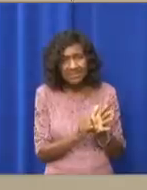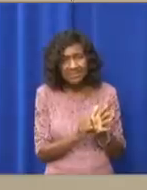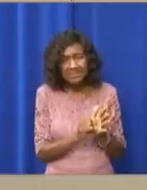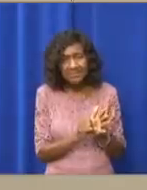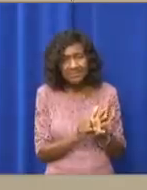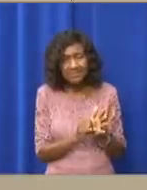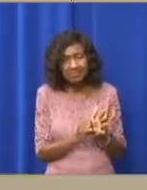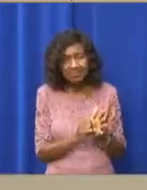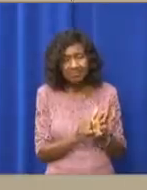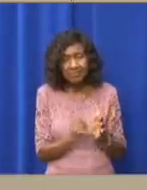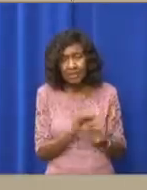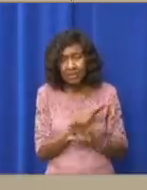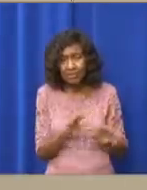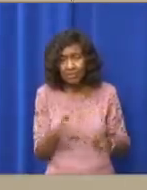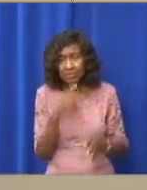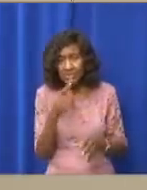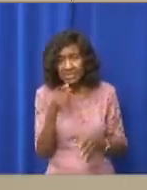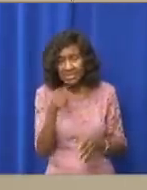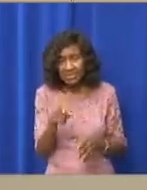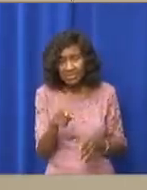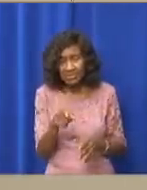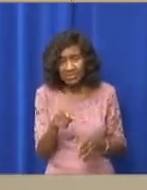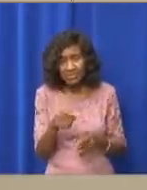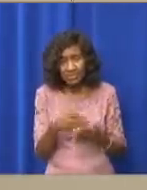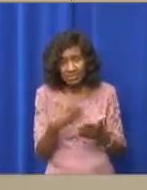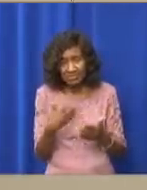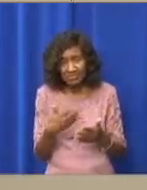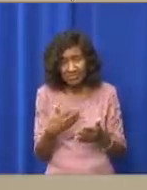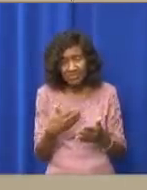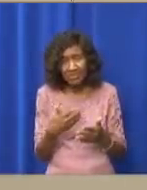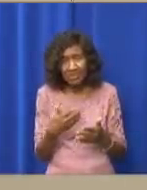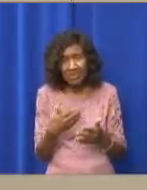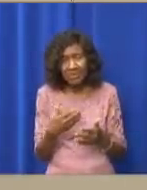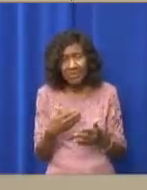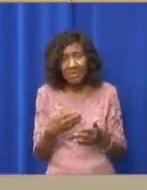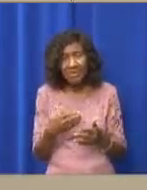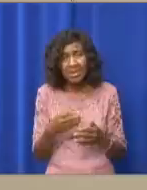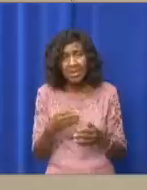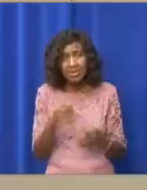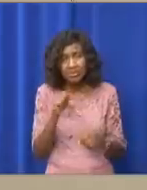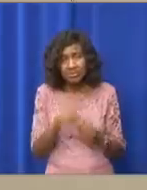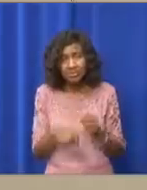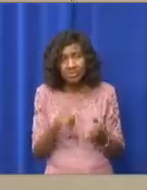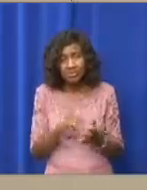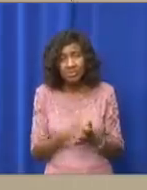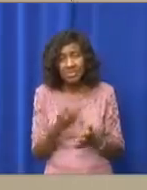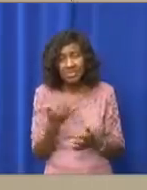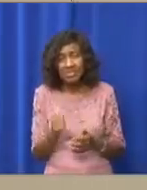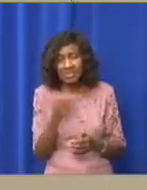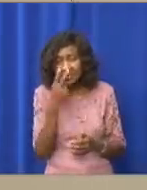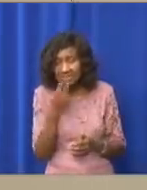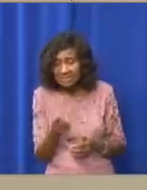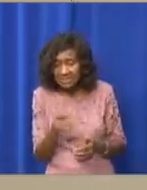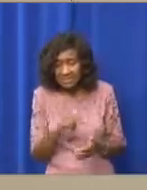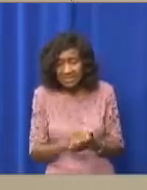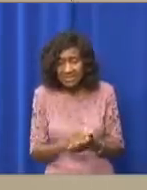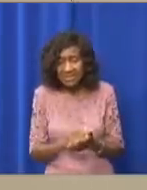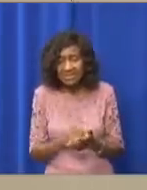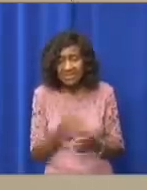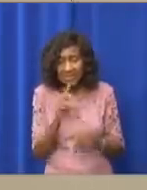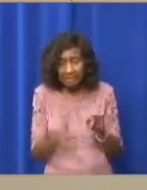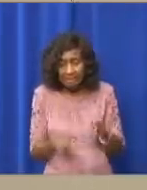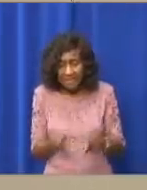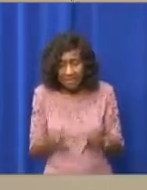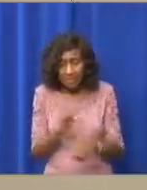without notice on projects that are restarted to ensure that the proper protocols are being observed, the wearing of